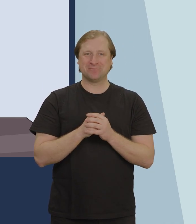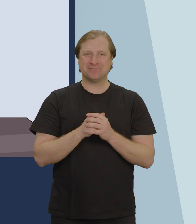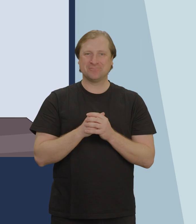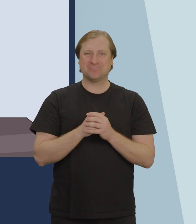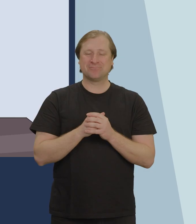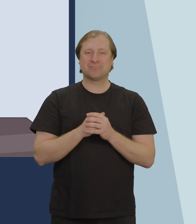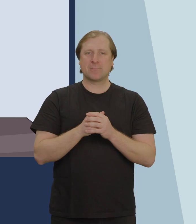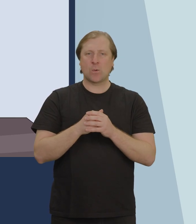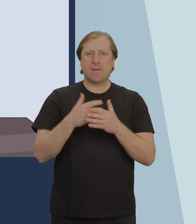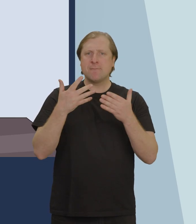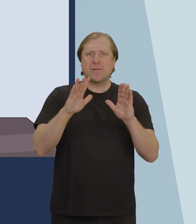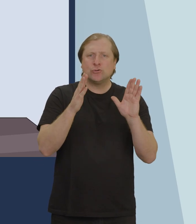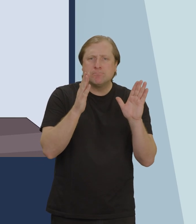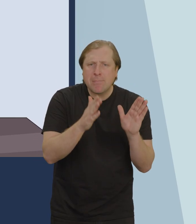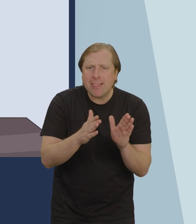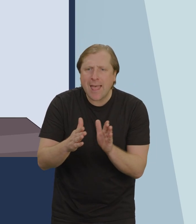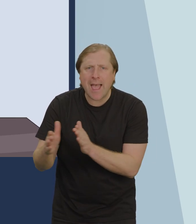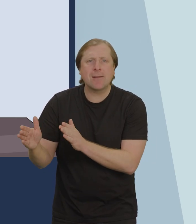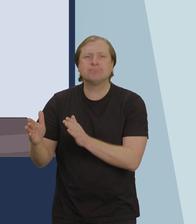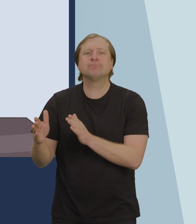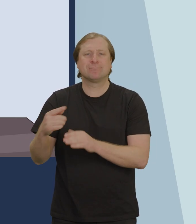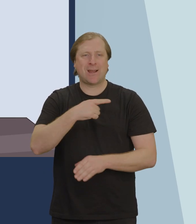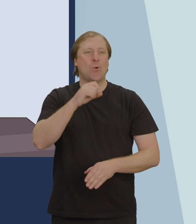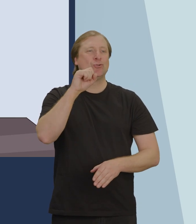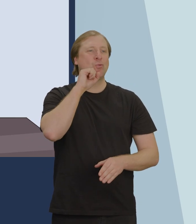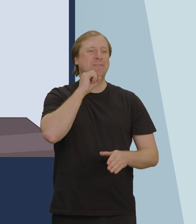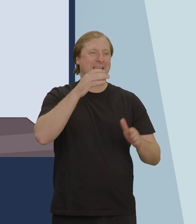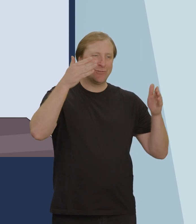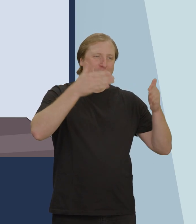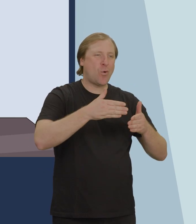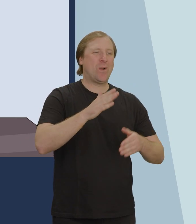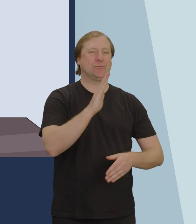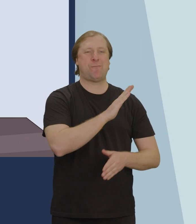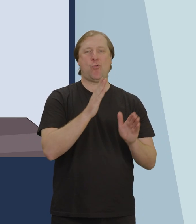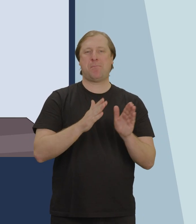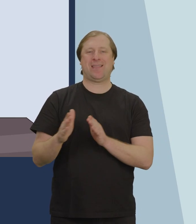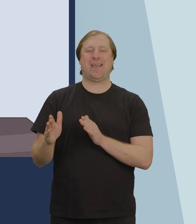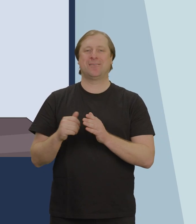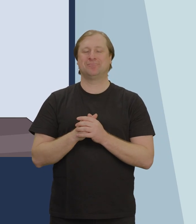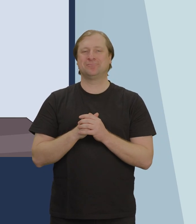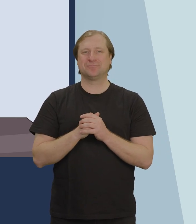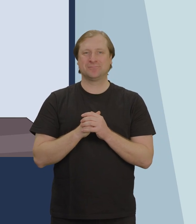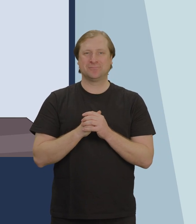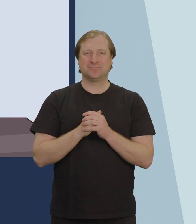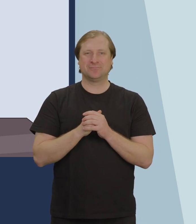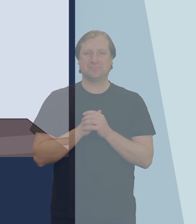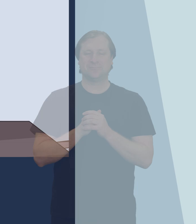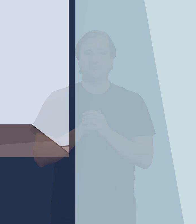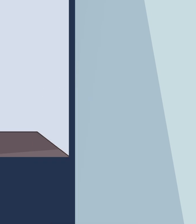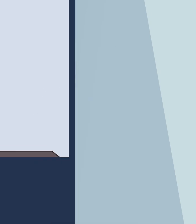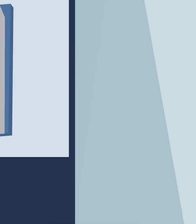meeting. This is where all the pre-planning pays off, and Sofia is the center of the plan. Let's check in.